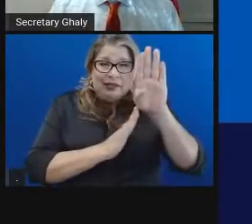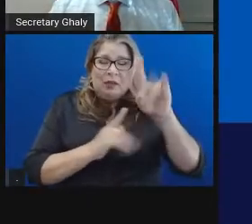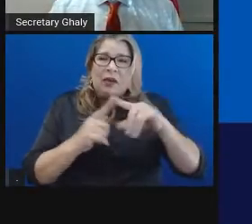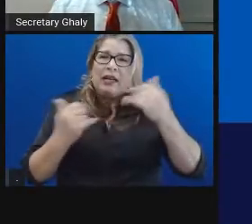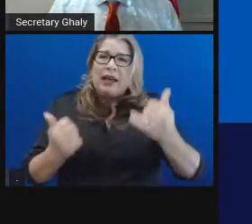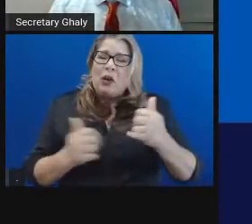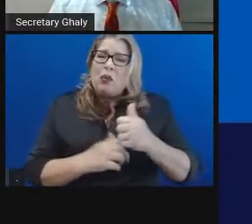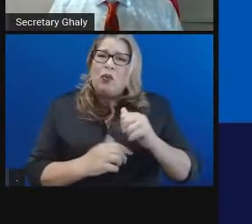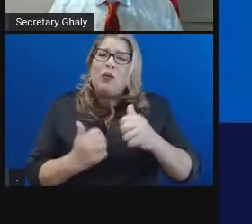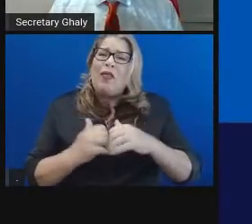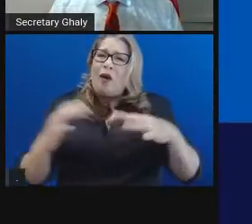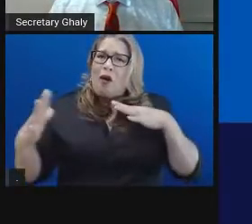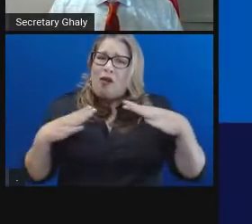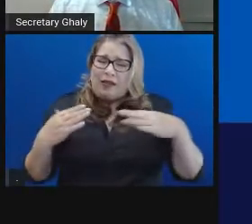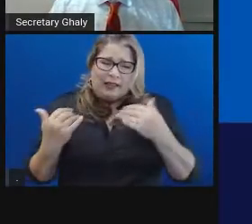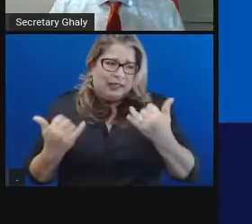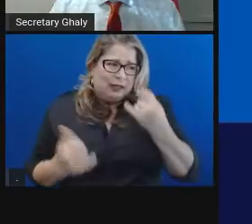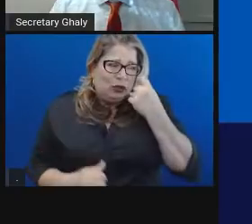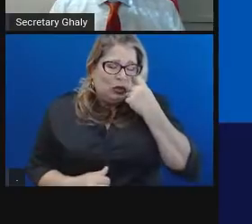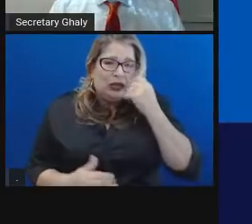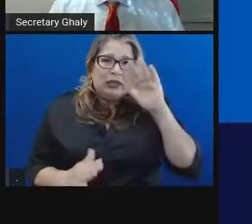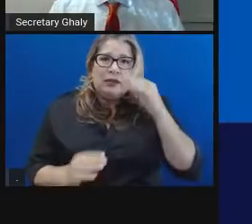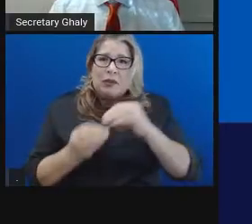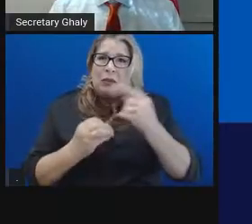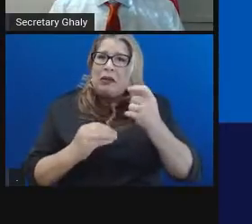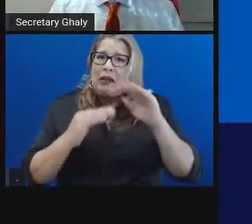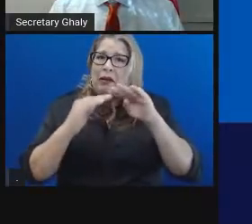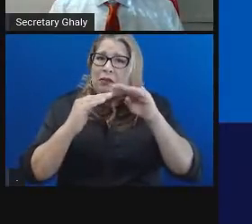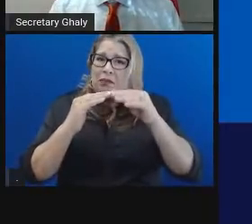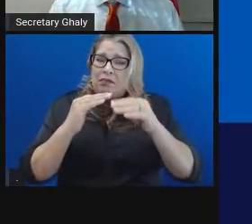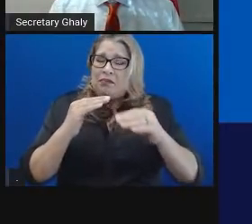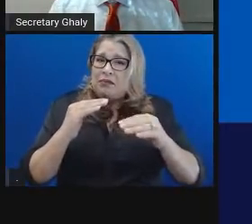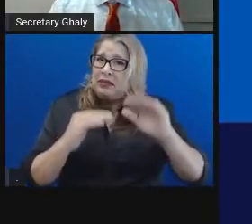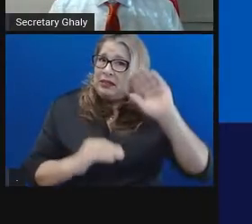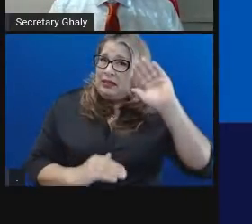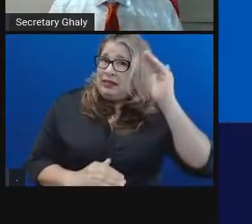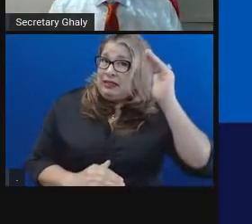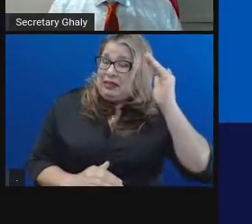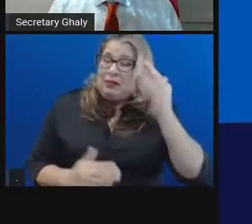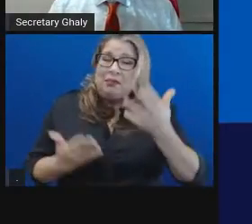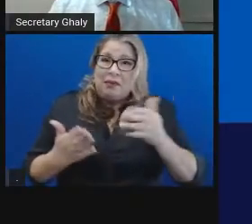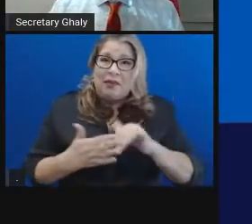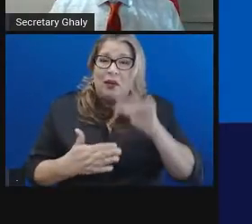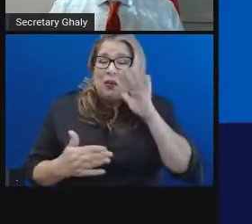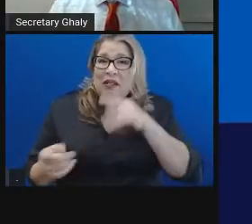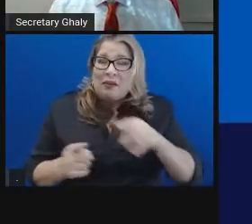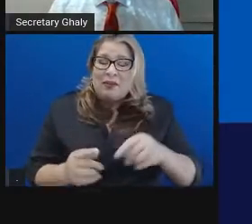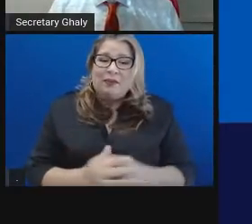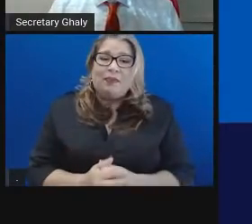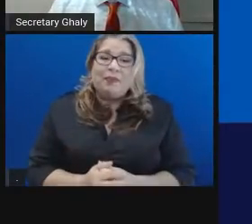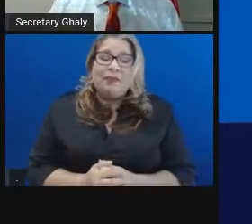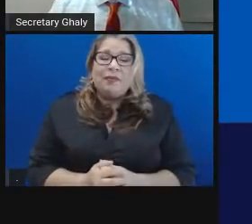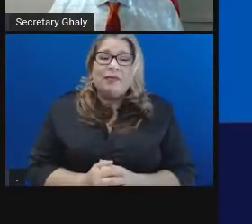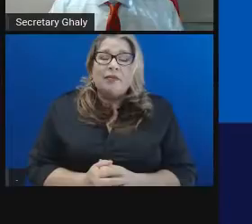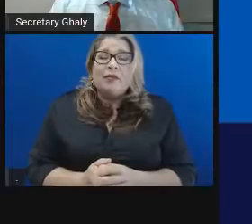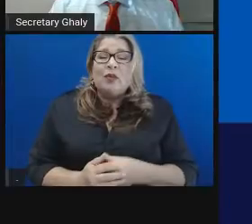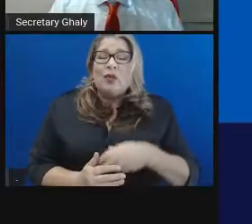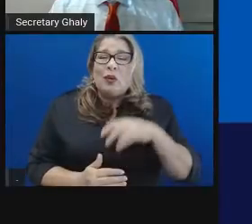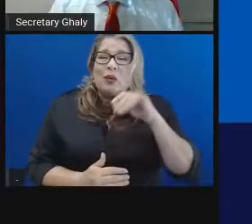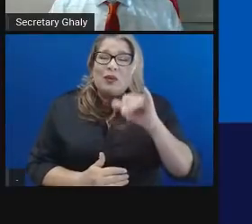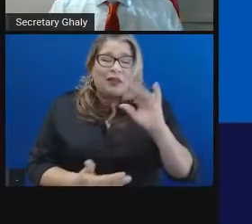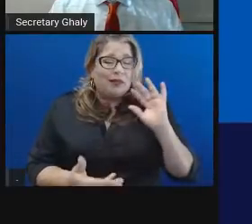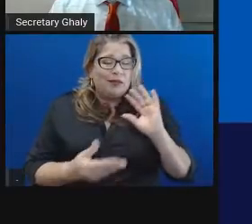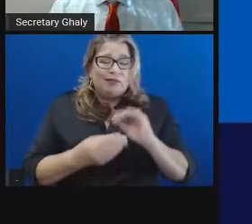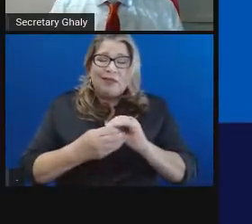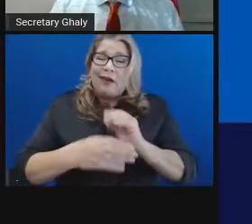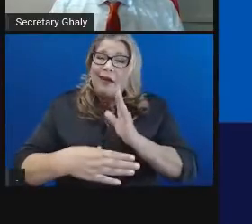see indications that that's actually the case. This is in the face of what is a sort of average number of tests that we've